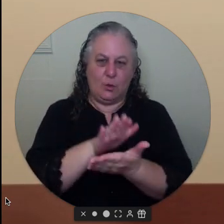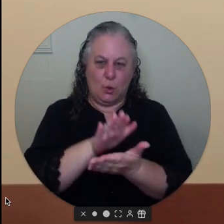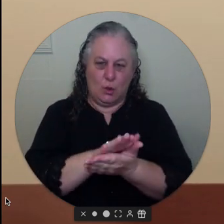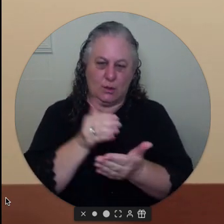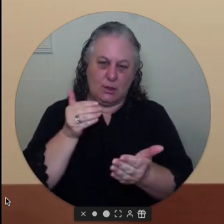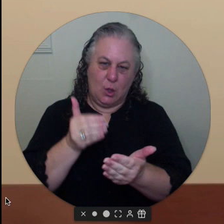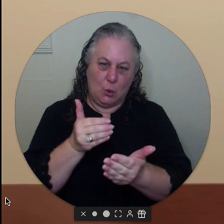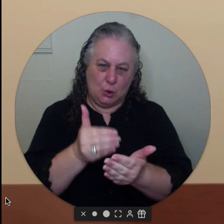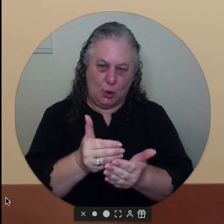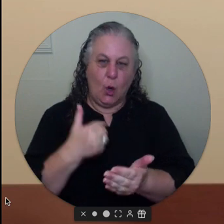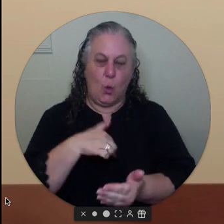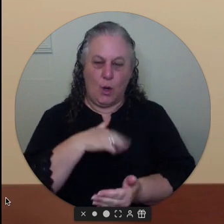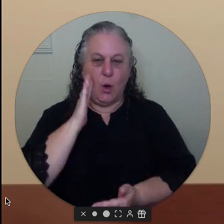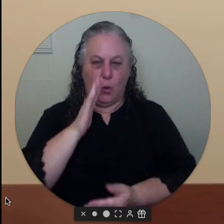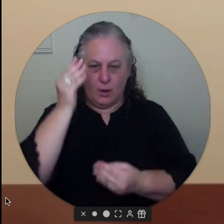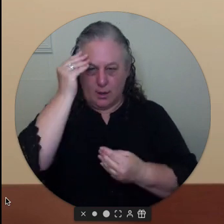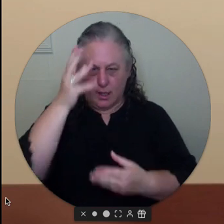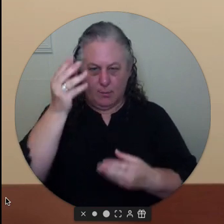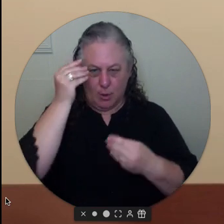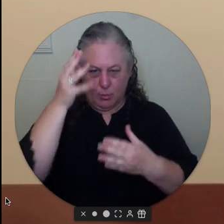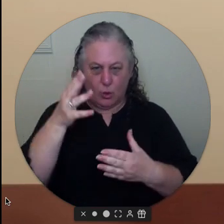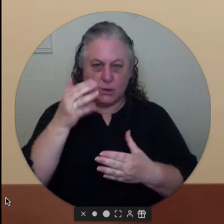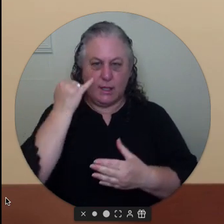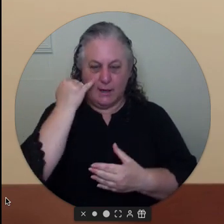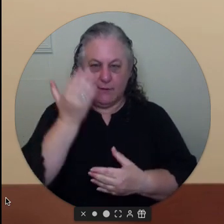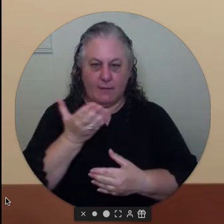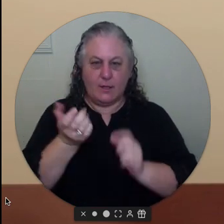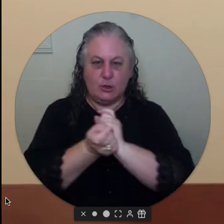We'll continue to keep you posted as things change